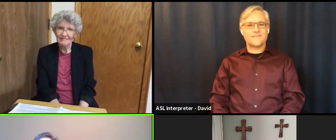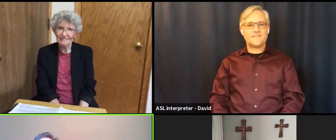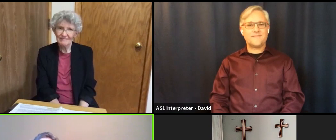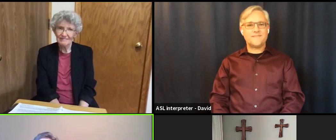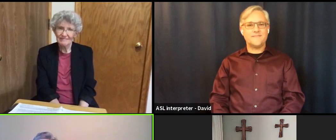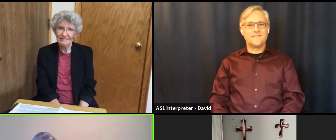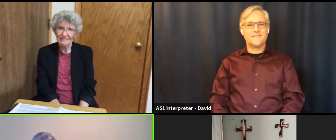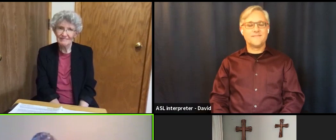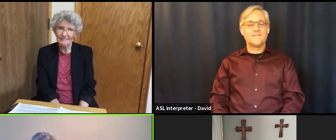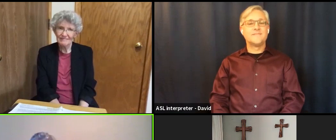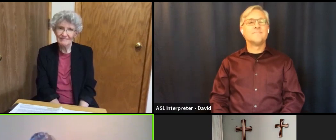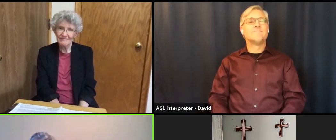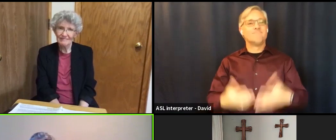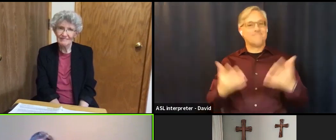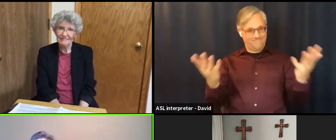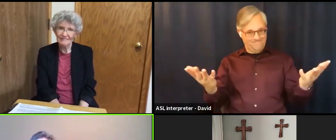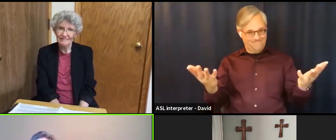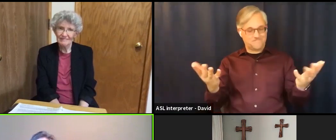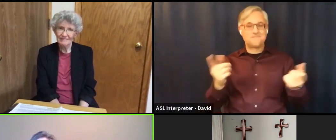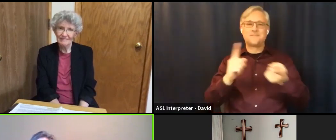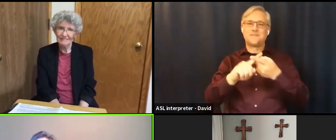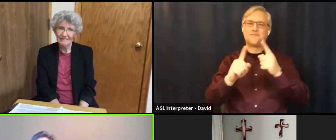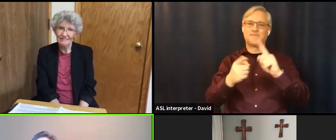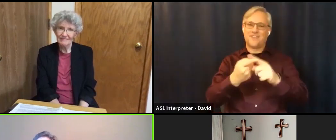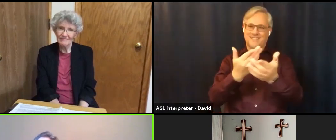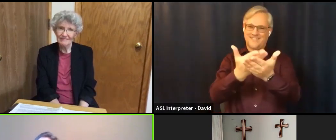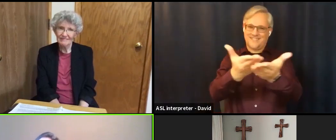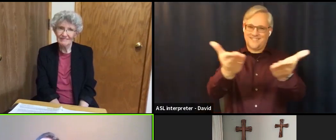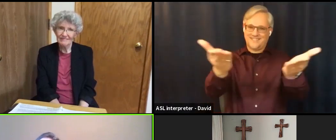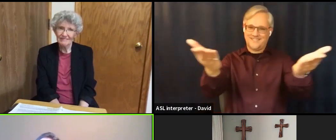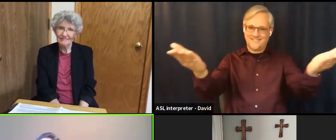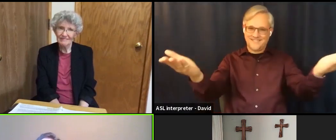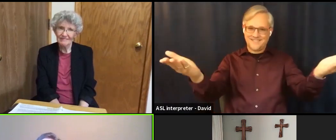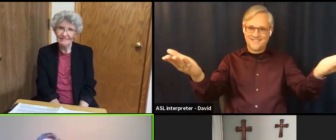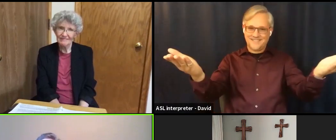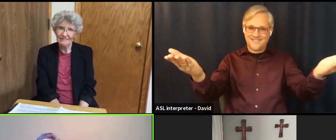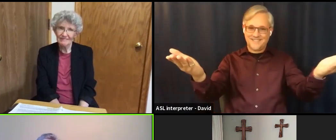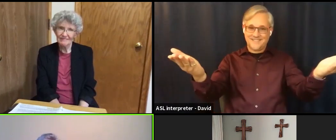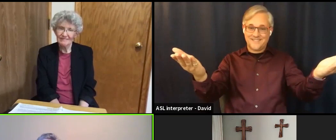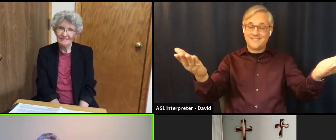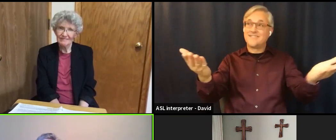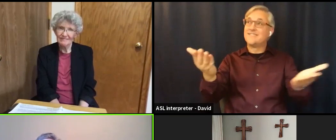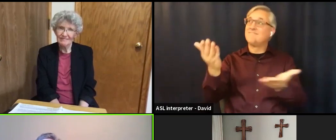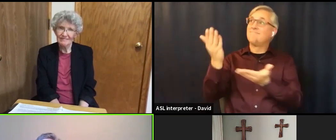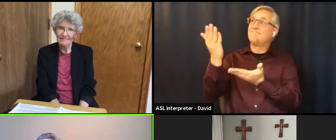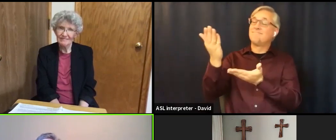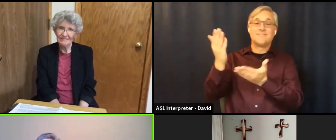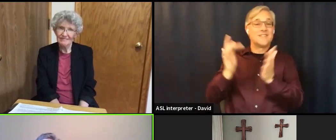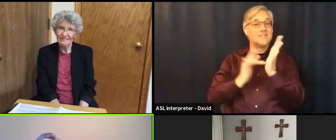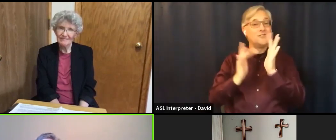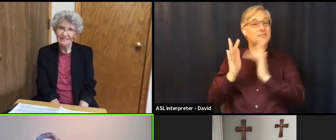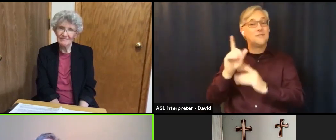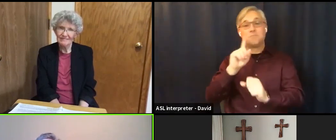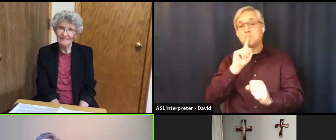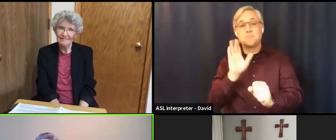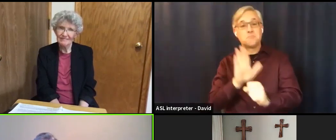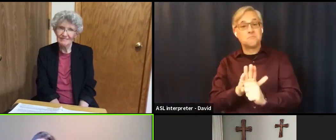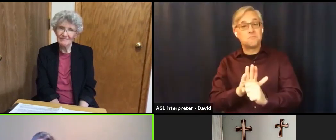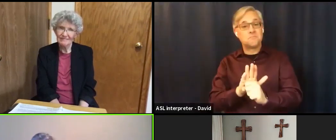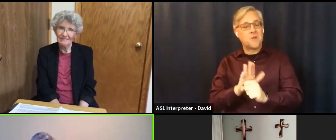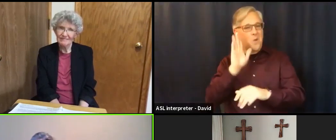And so, my friends, this is the promise that Jesus shows up for us in